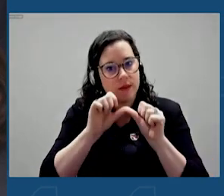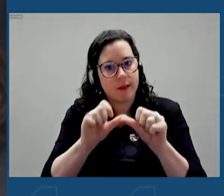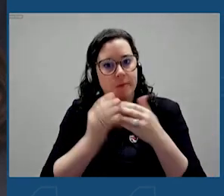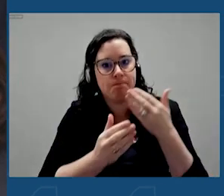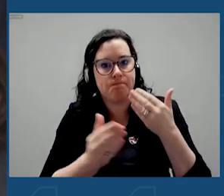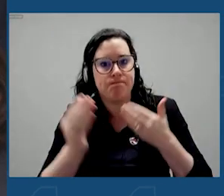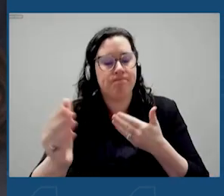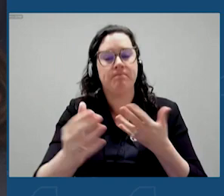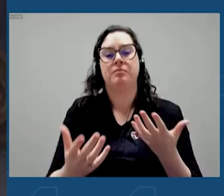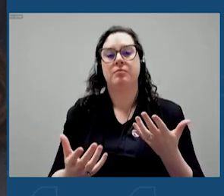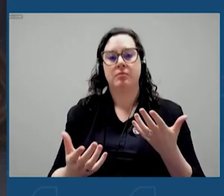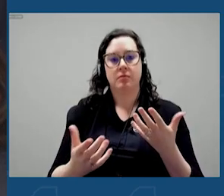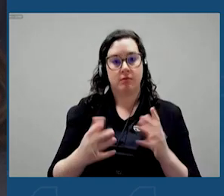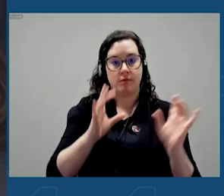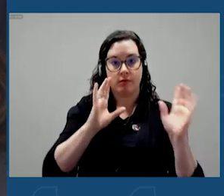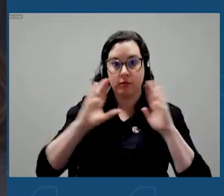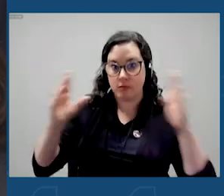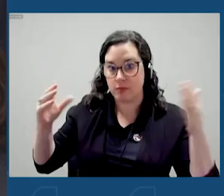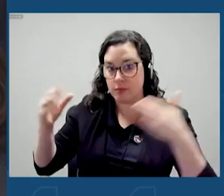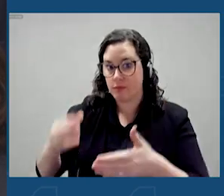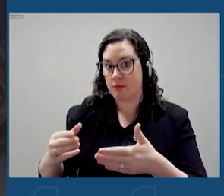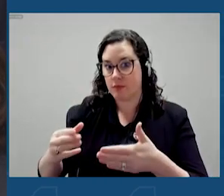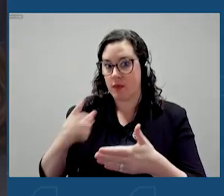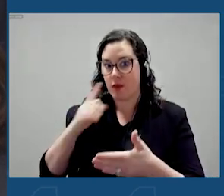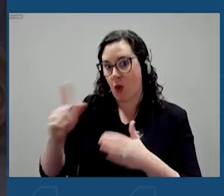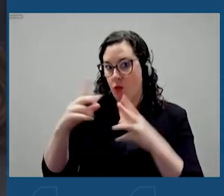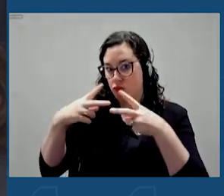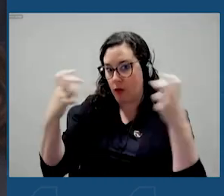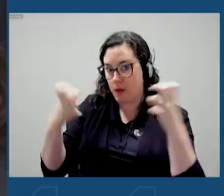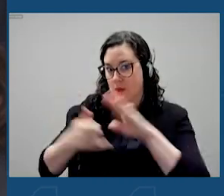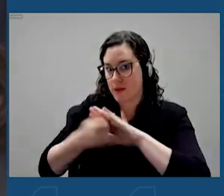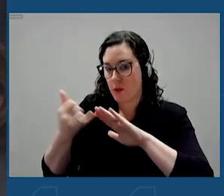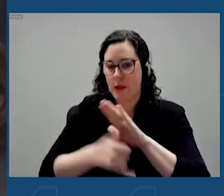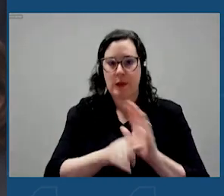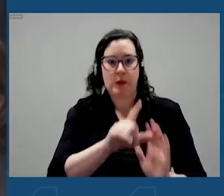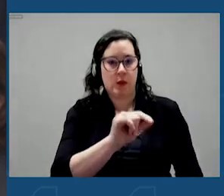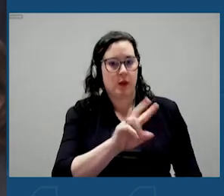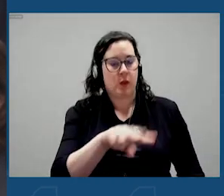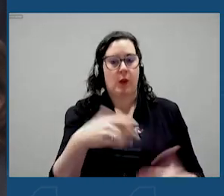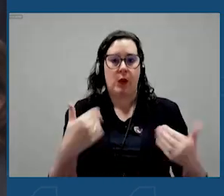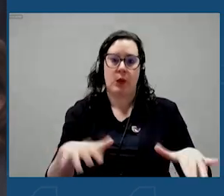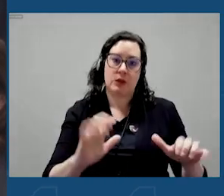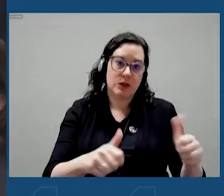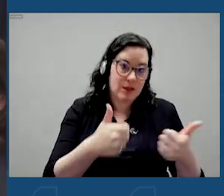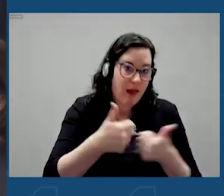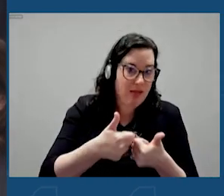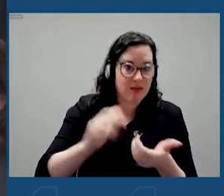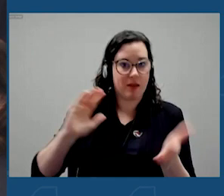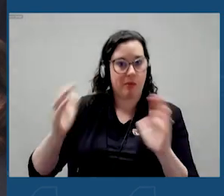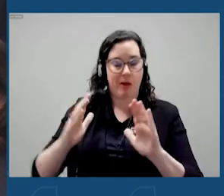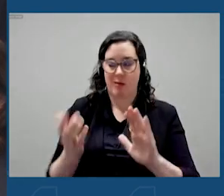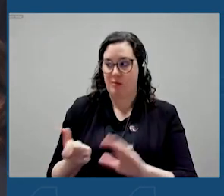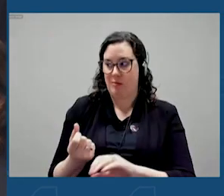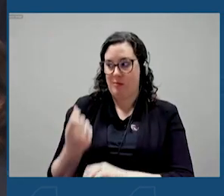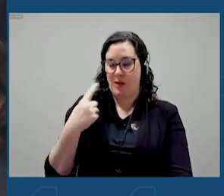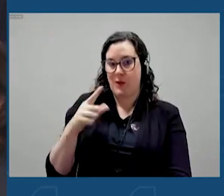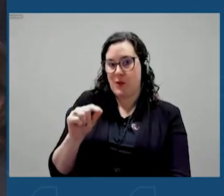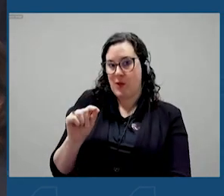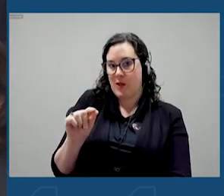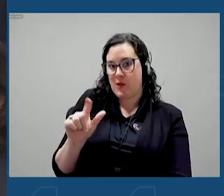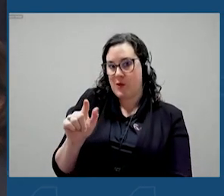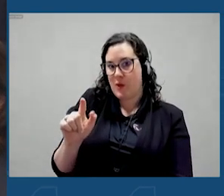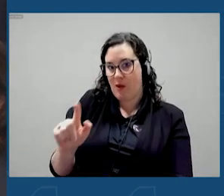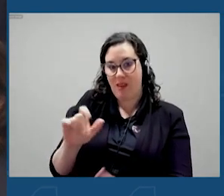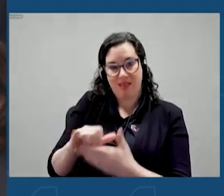subway system, 2022 was challenging, particularly when compared to 2021, a year when the transit